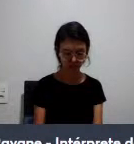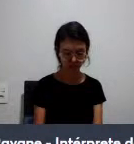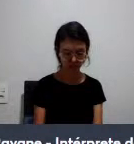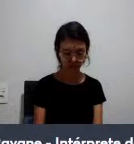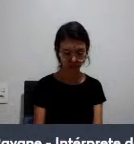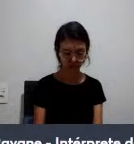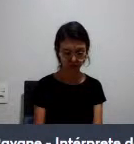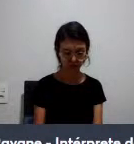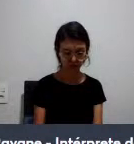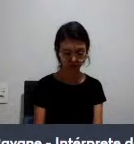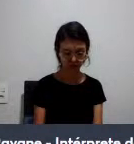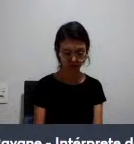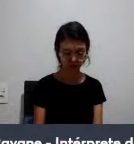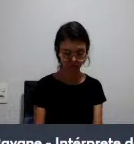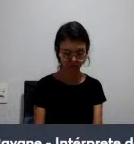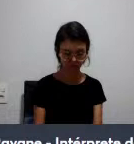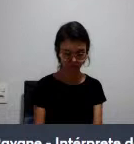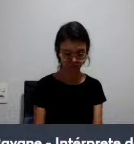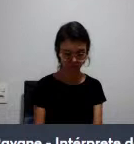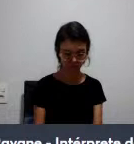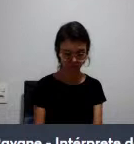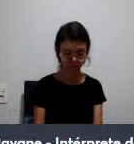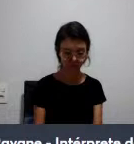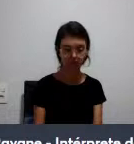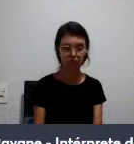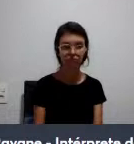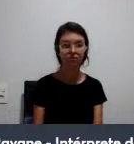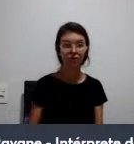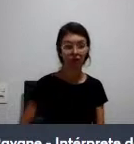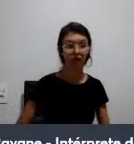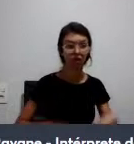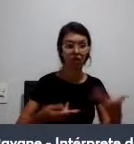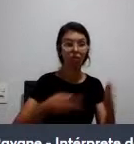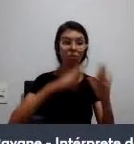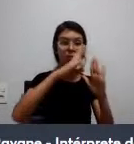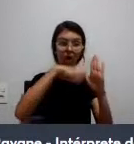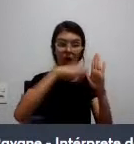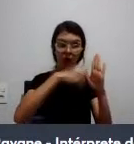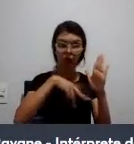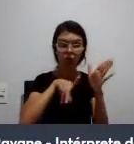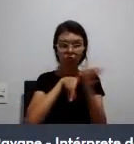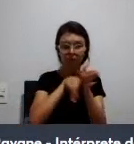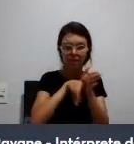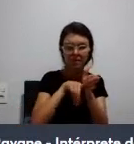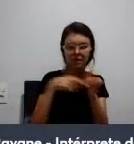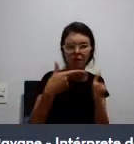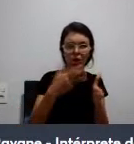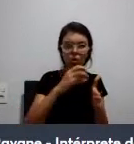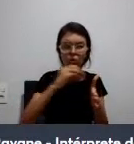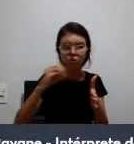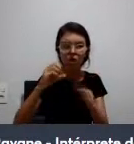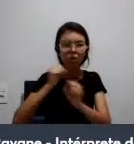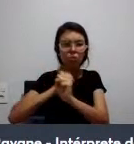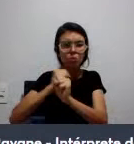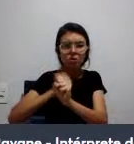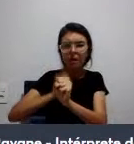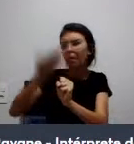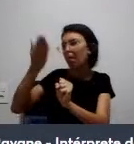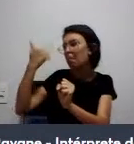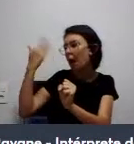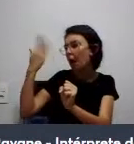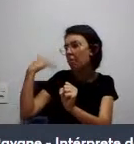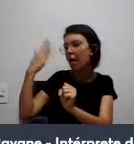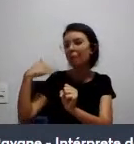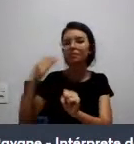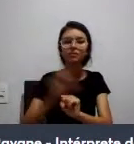Esse é um relatório de pesquisa de aproximadamente 200 anos atrás, datando do início